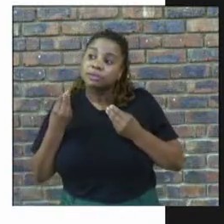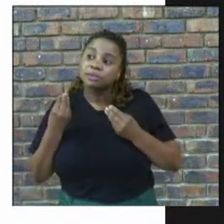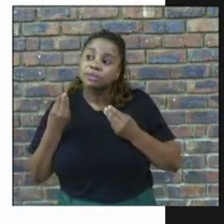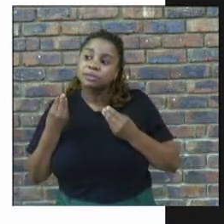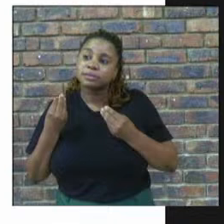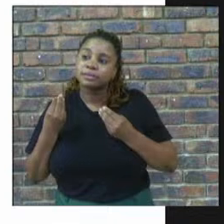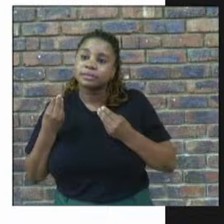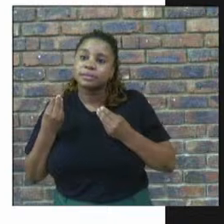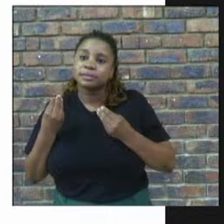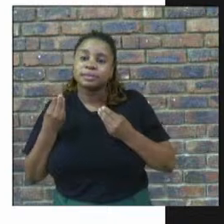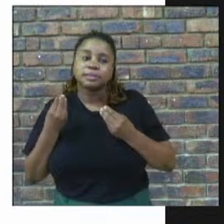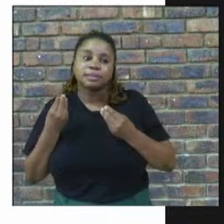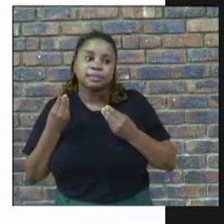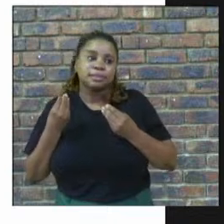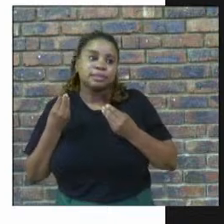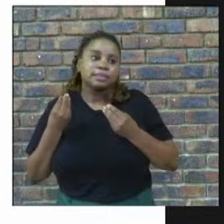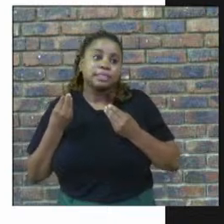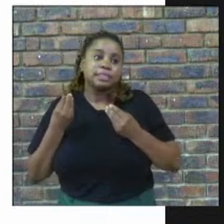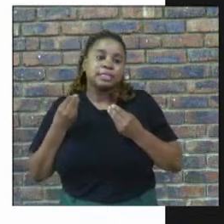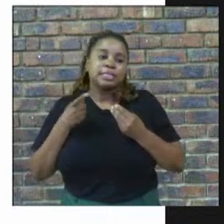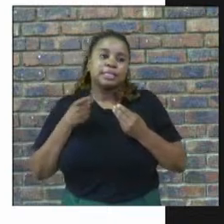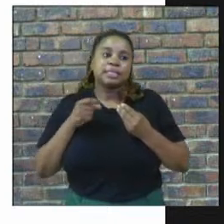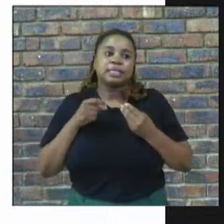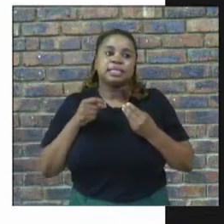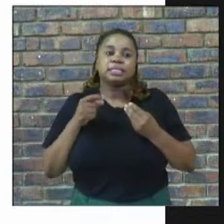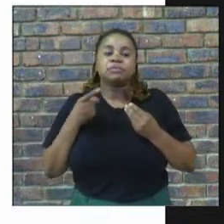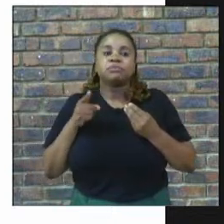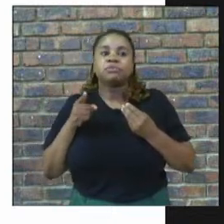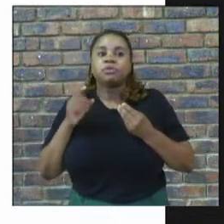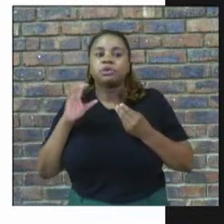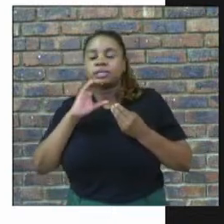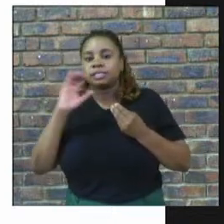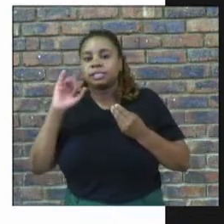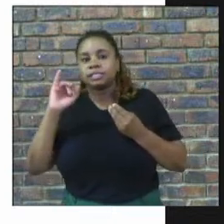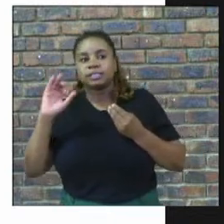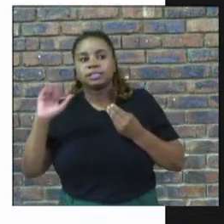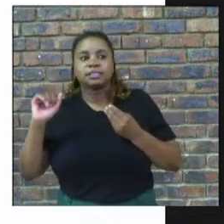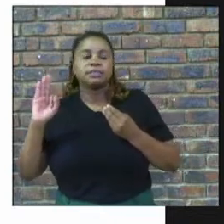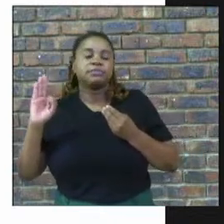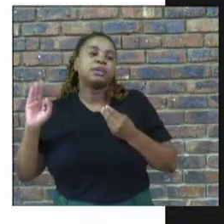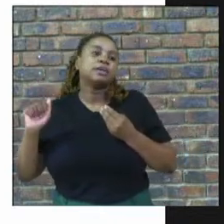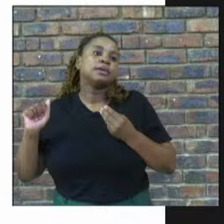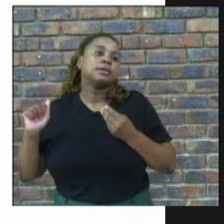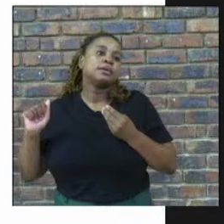sifa e. Kasim noto. Buisetsang bana ba ko hainele beile mo.